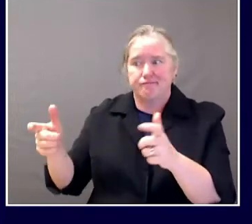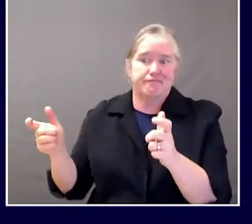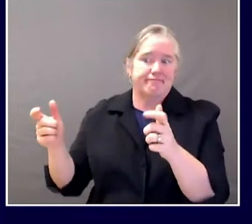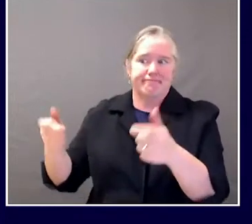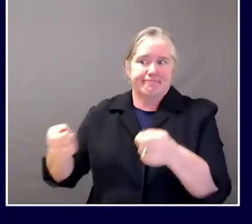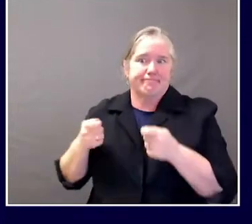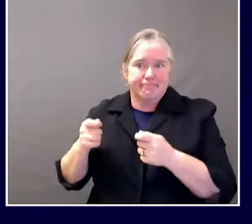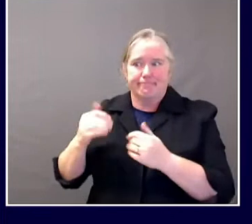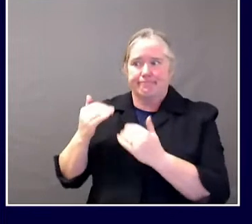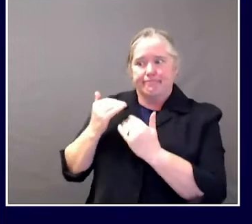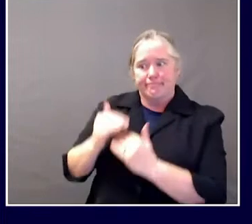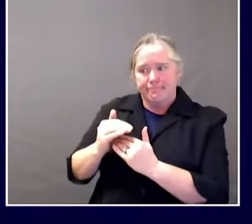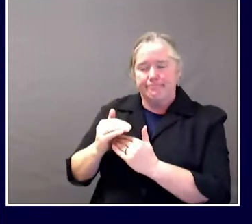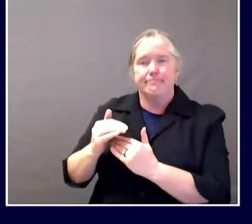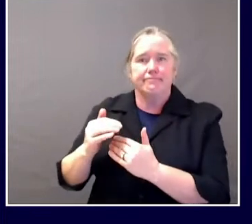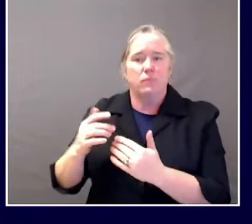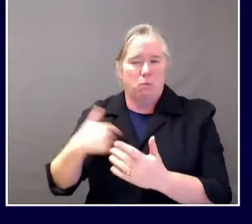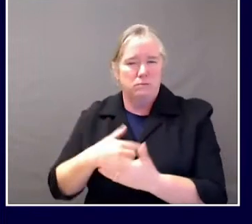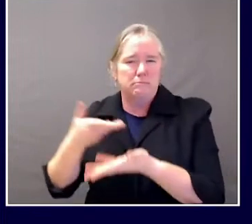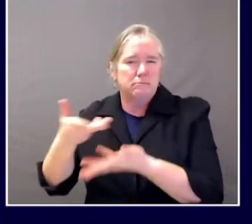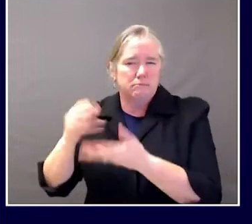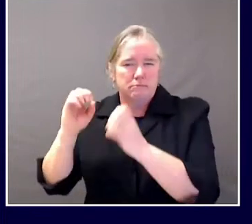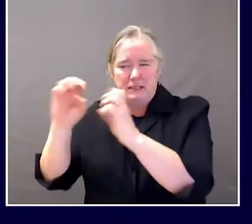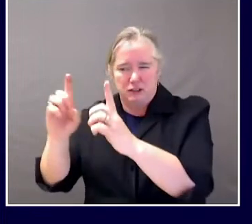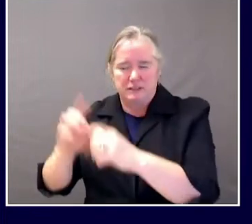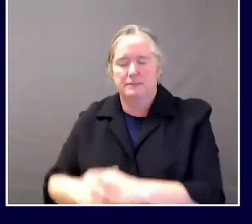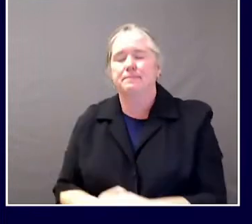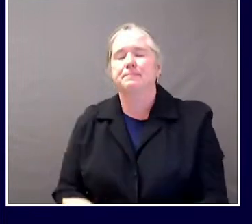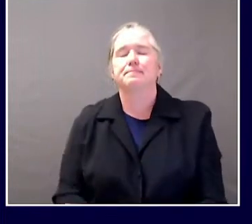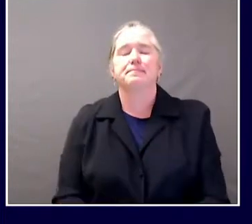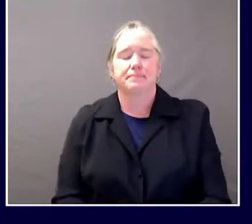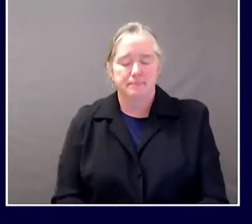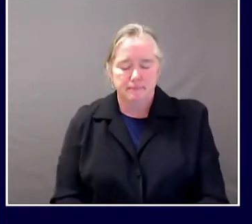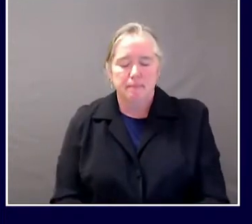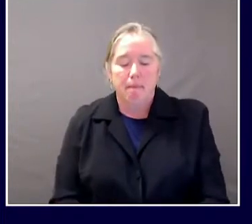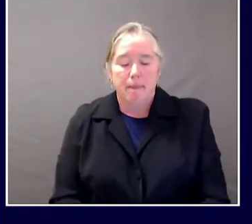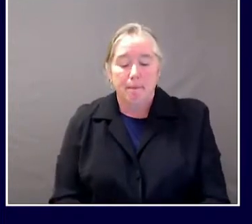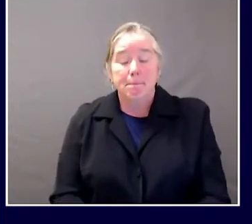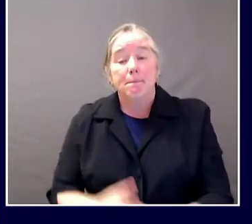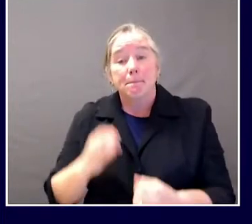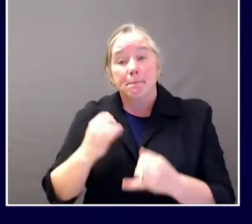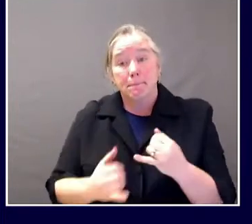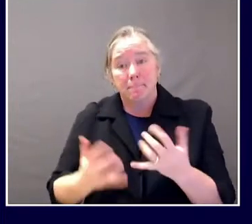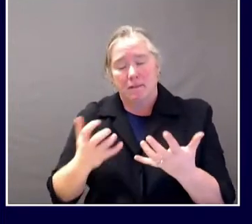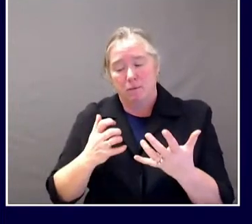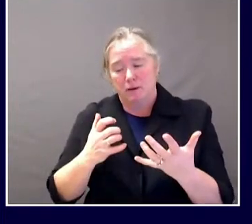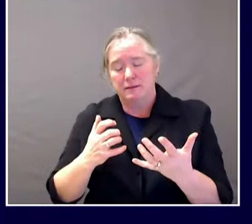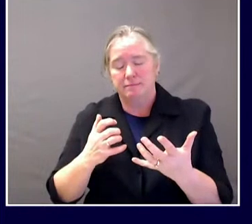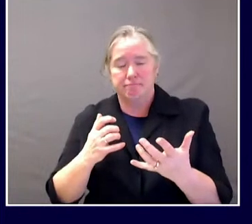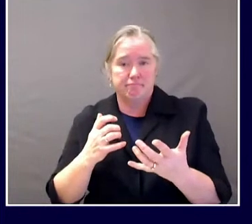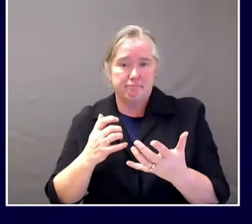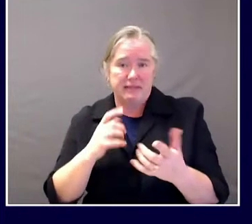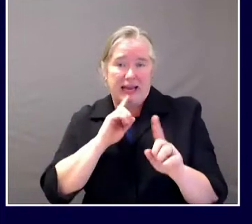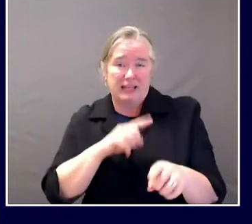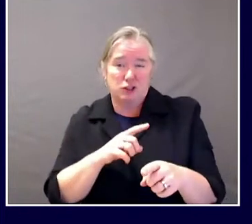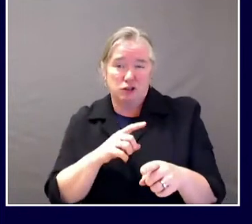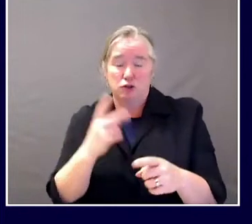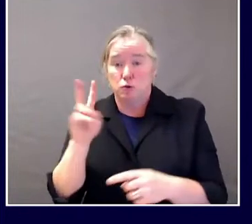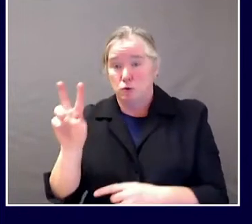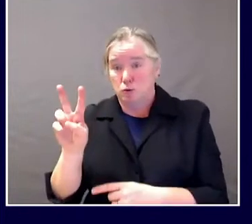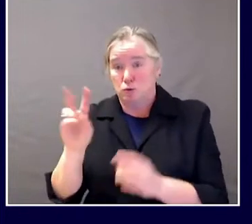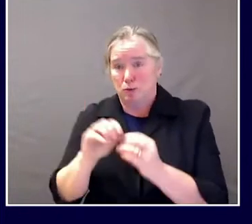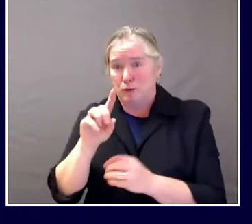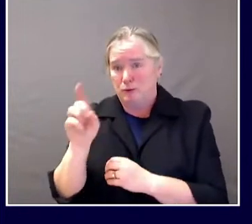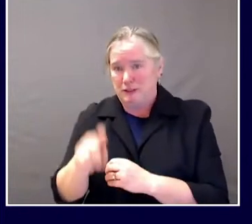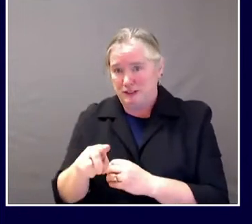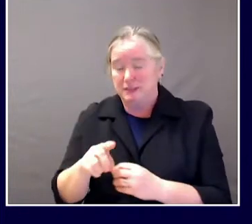Finally, before I turn things over to our colleagues in the media, I wanted to take a second to answer at least 2 additional